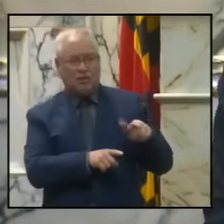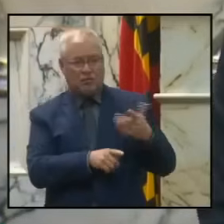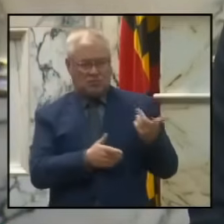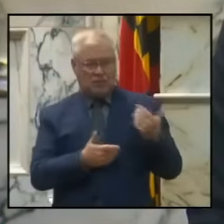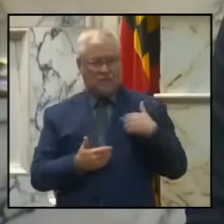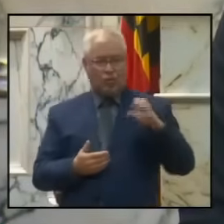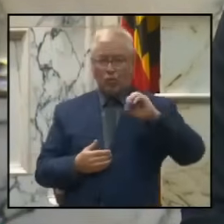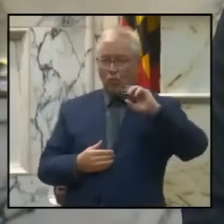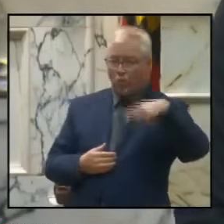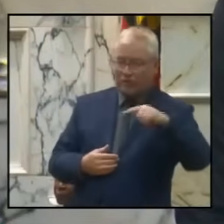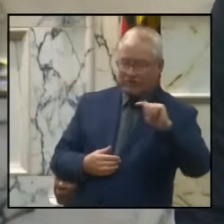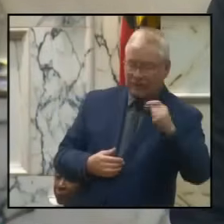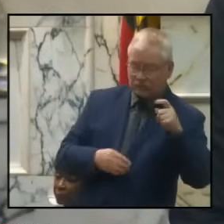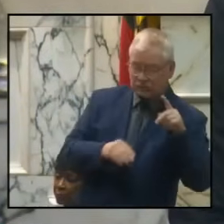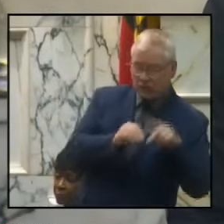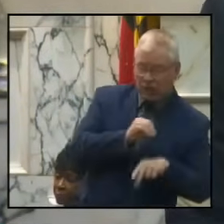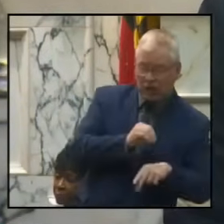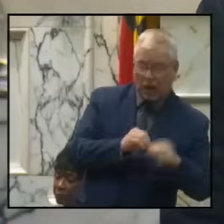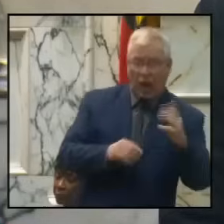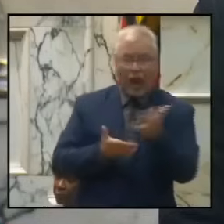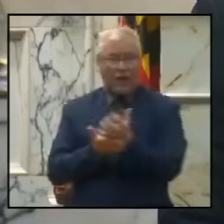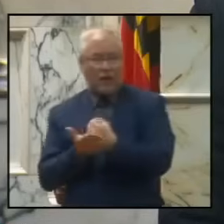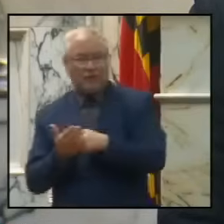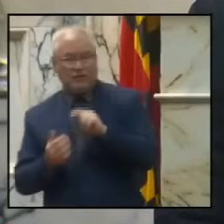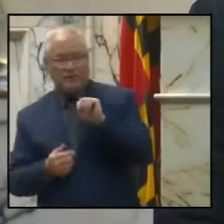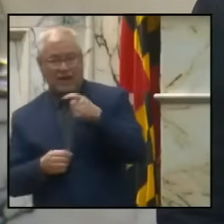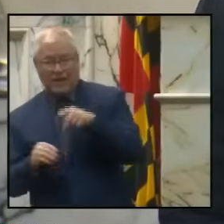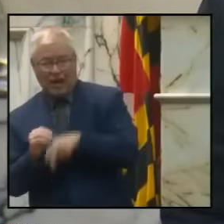income tax cut. And Liliana